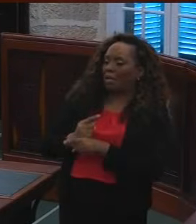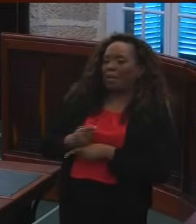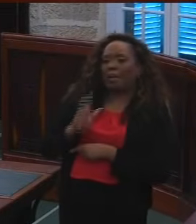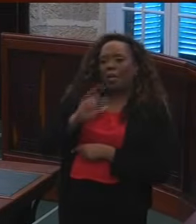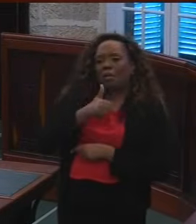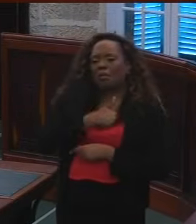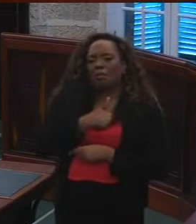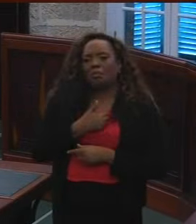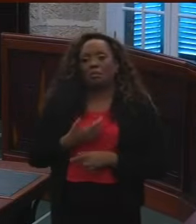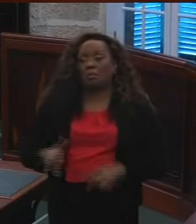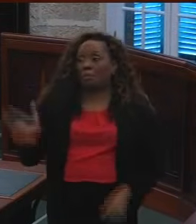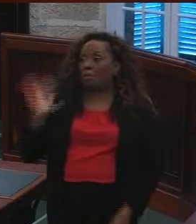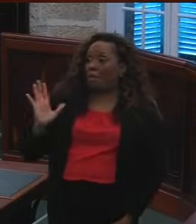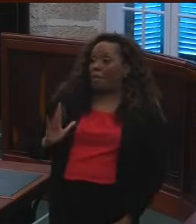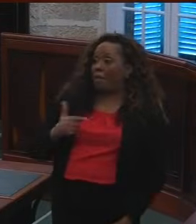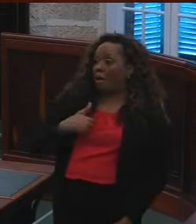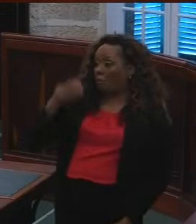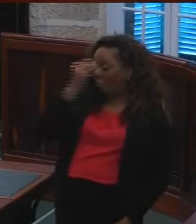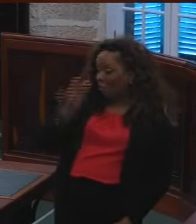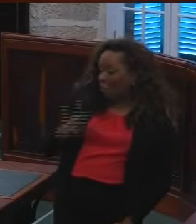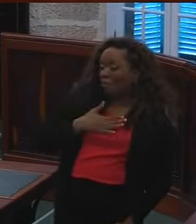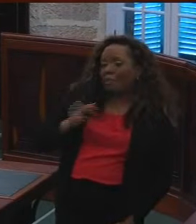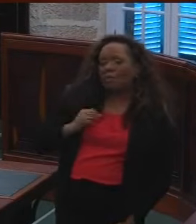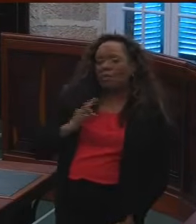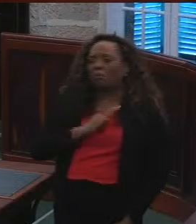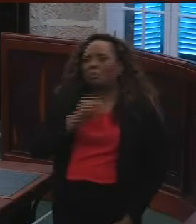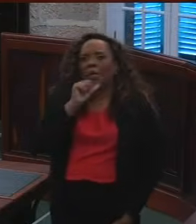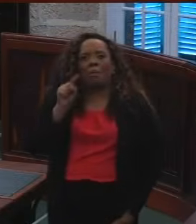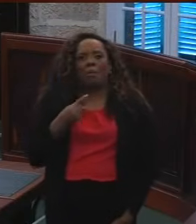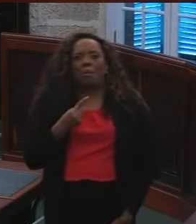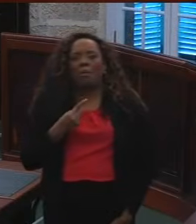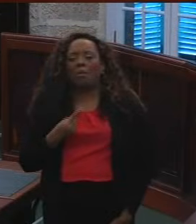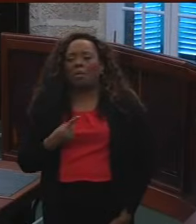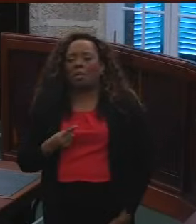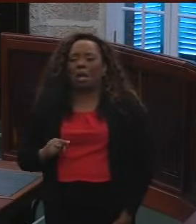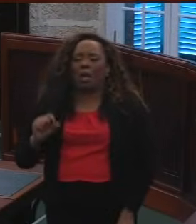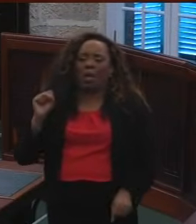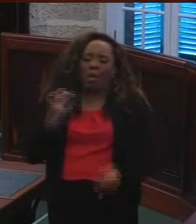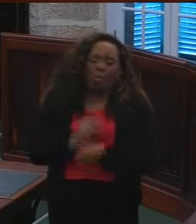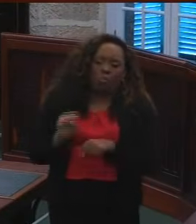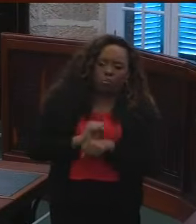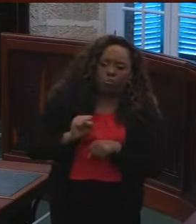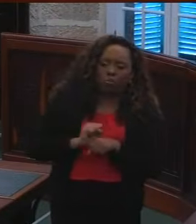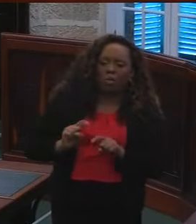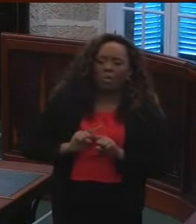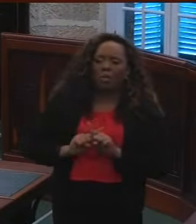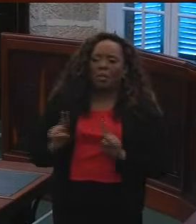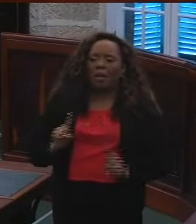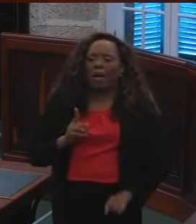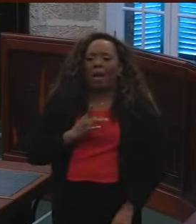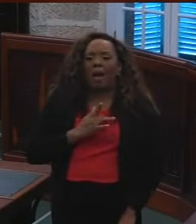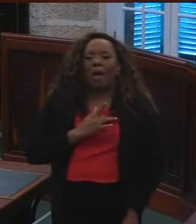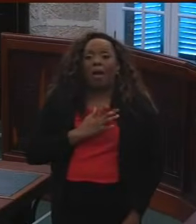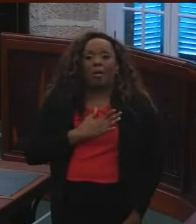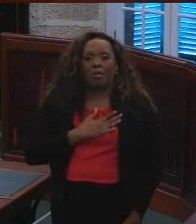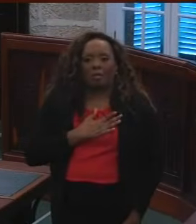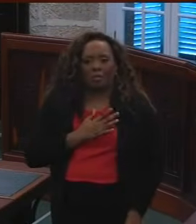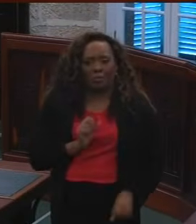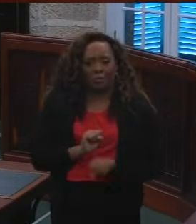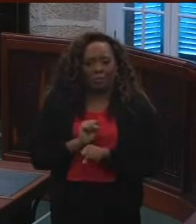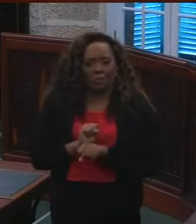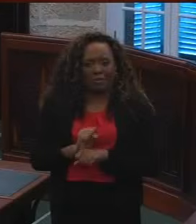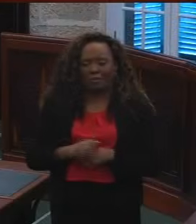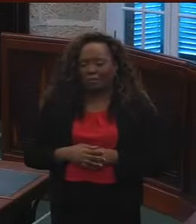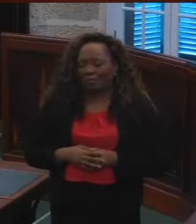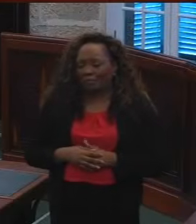my staff, this is not just hard work, this is heart work. You put your heart in it, or you're in the wrong job,